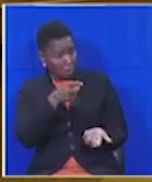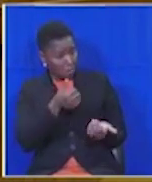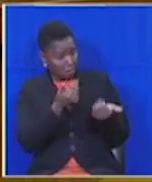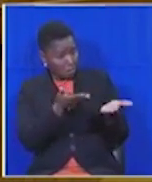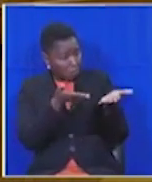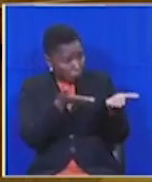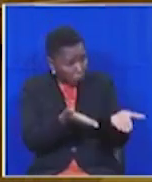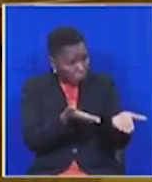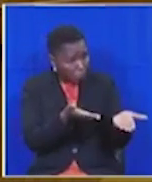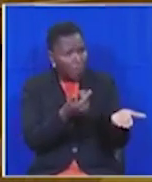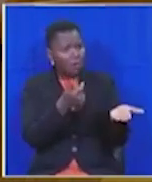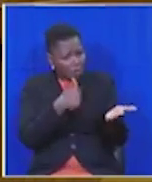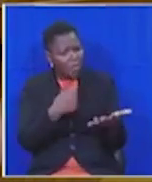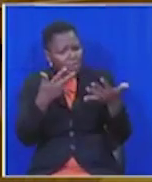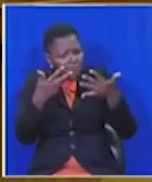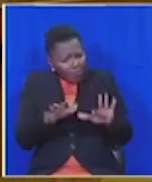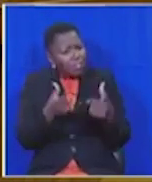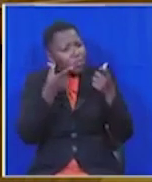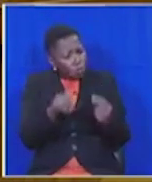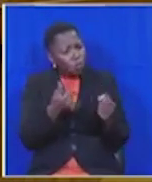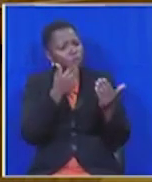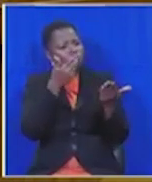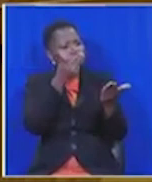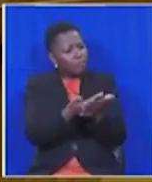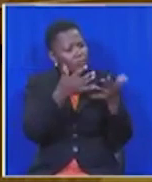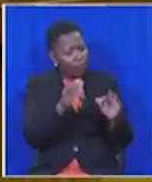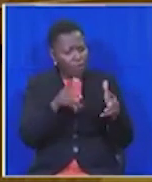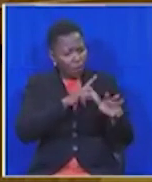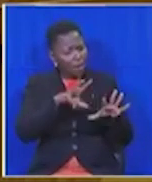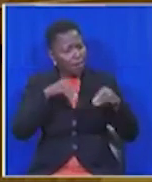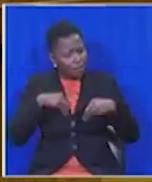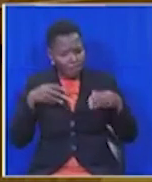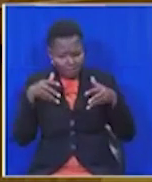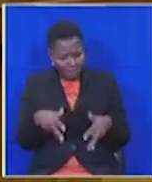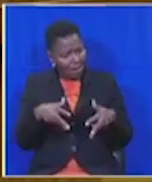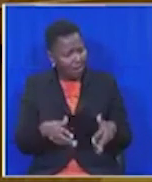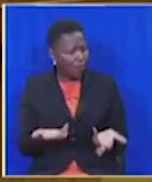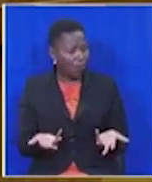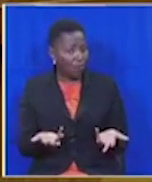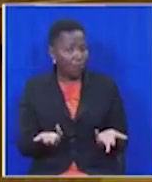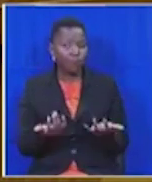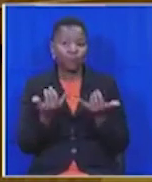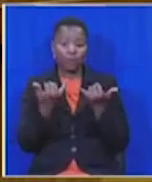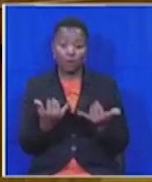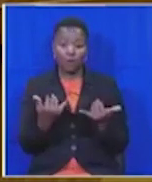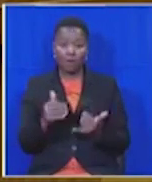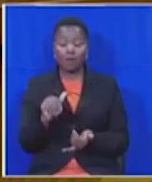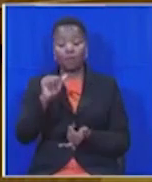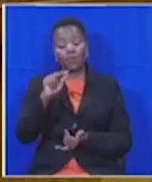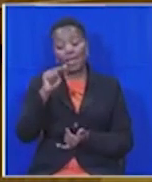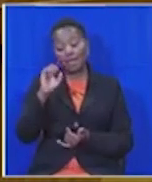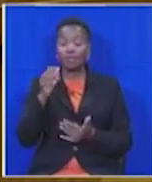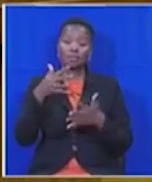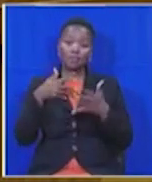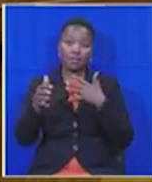you? We did it exactly. We presented it for you. That's why we have accepted it now. Therefore, the ANC anyway,